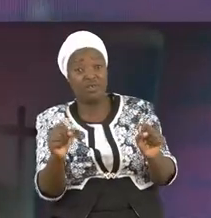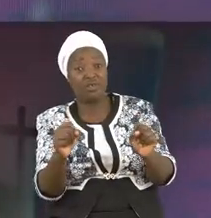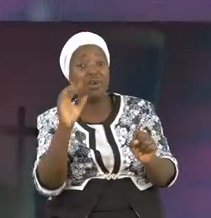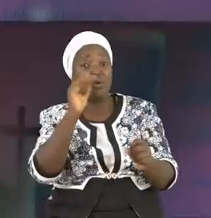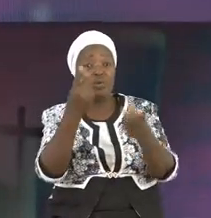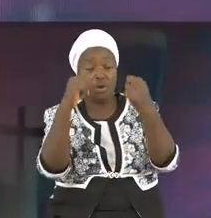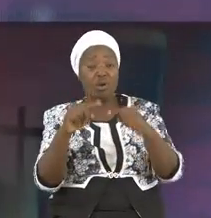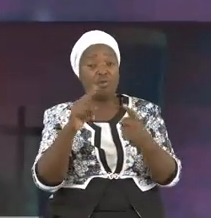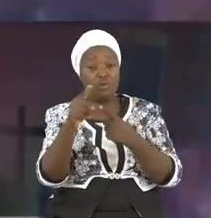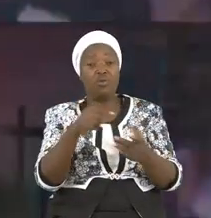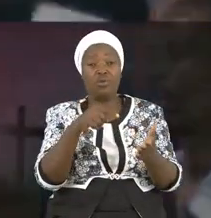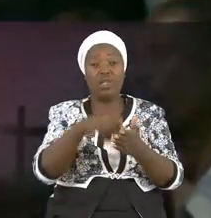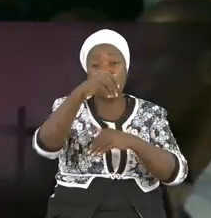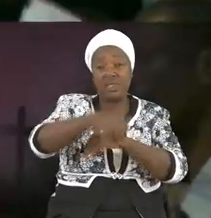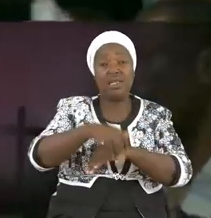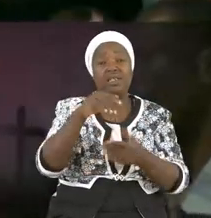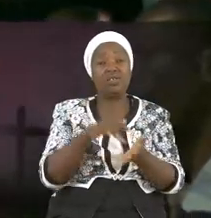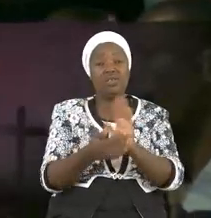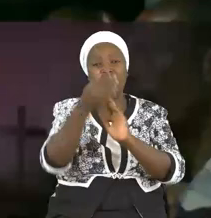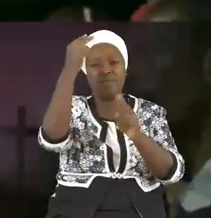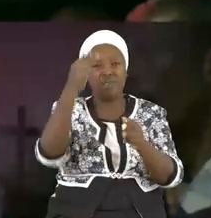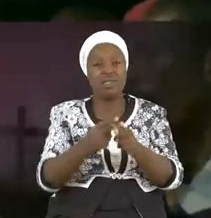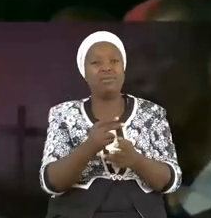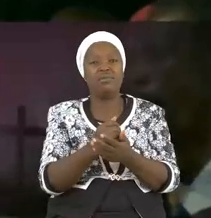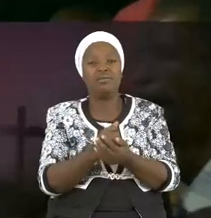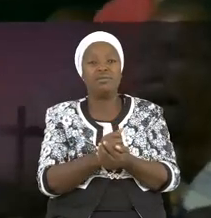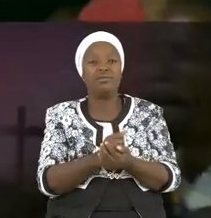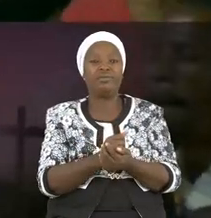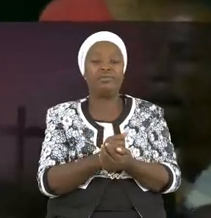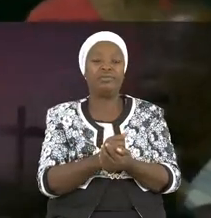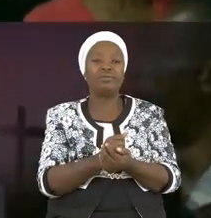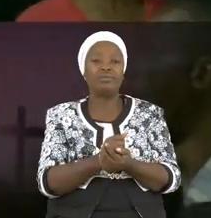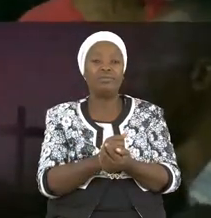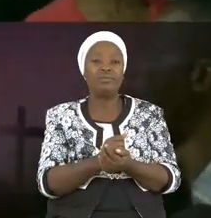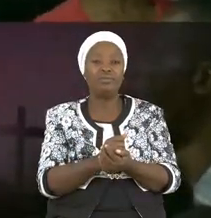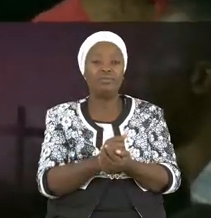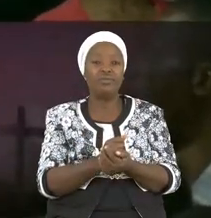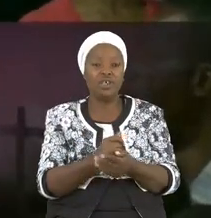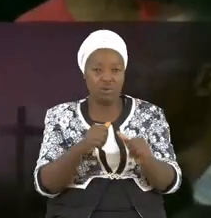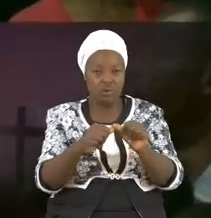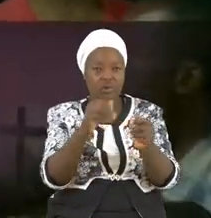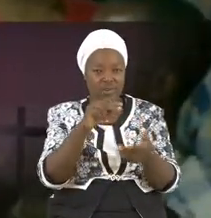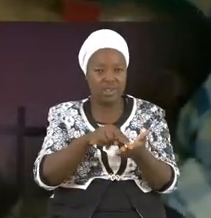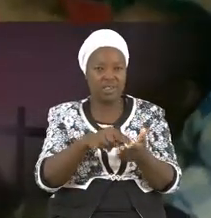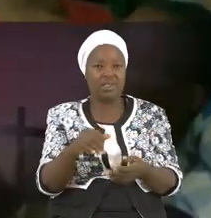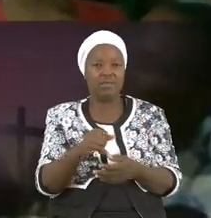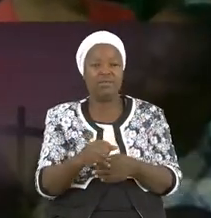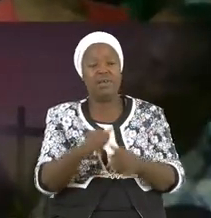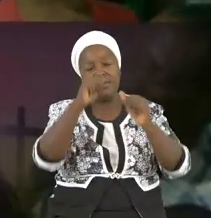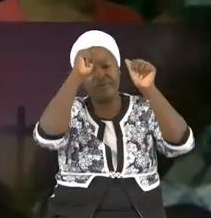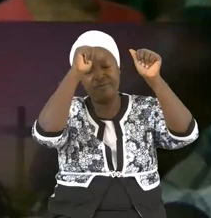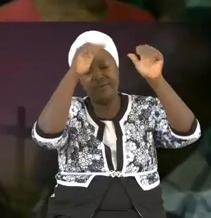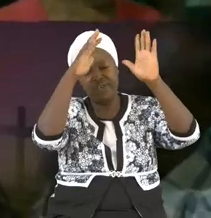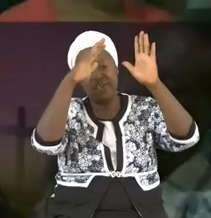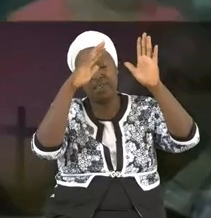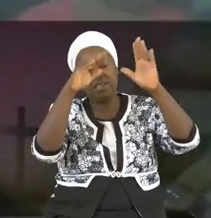you tonight in Jesus' name. Amen. Keep on standing and praying with you. Now, Father, in the name